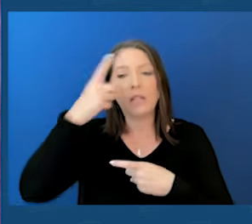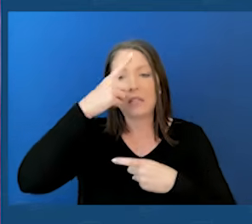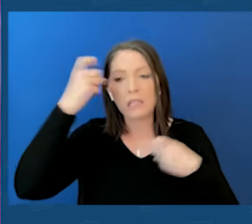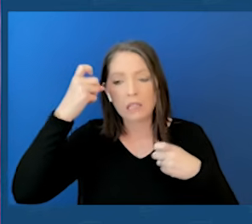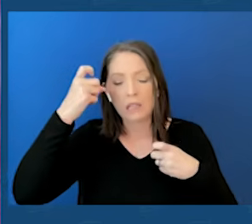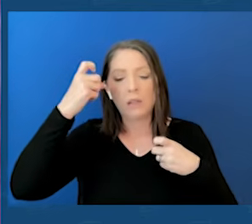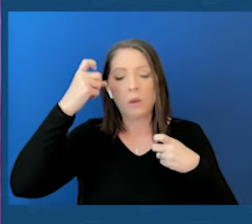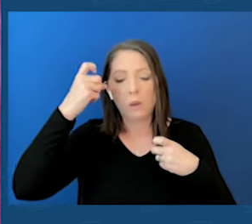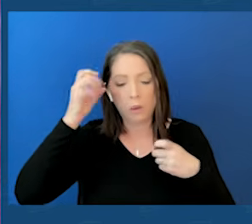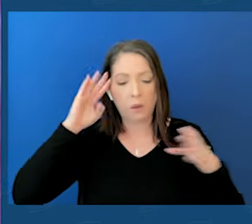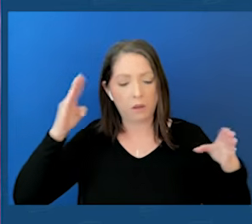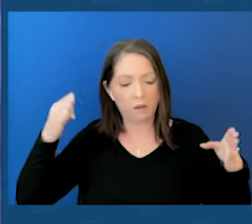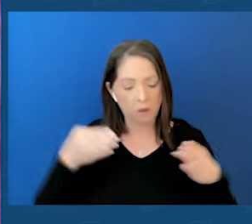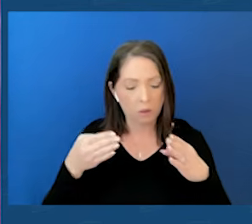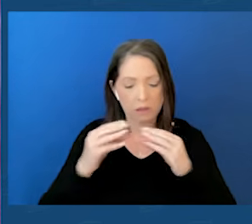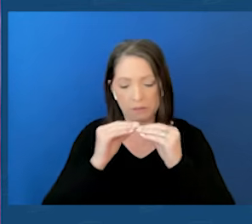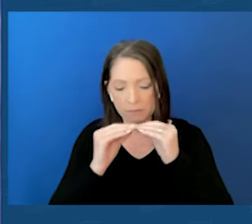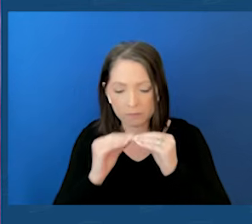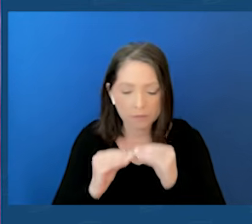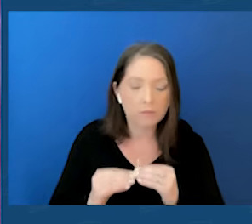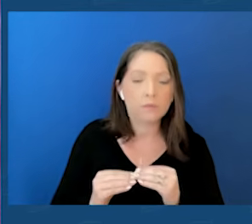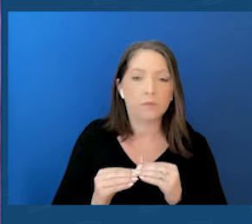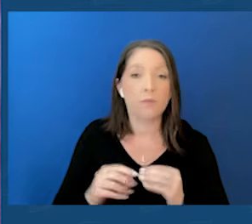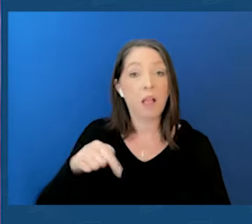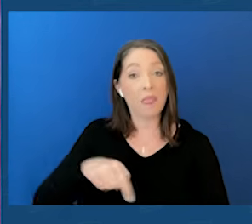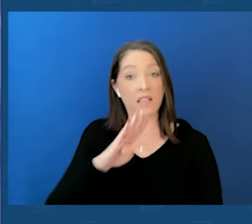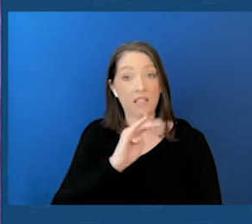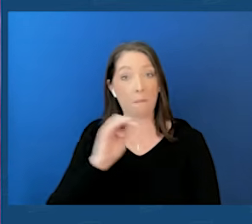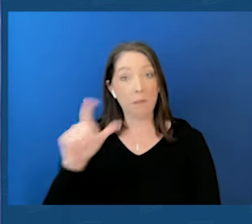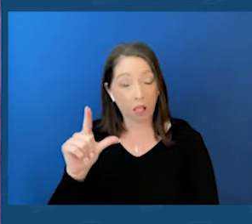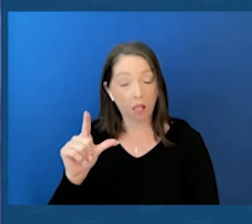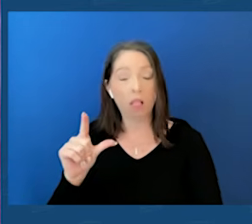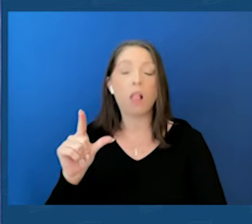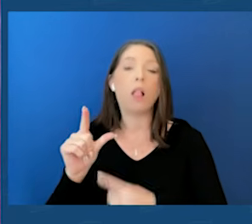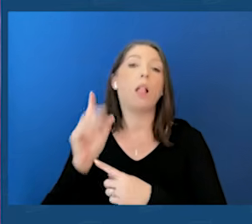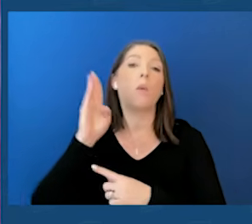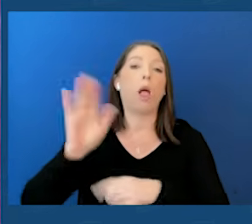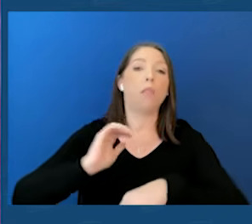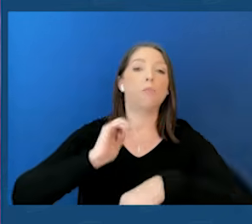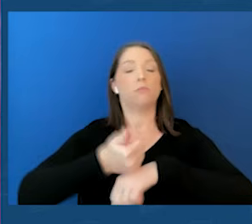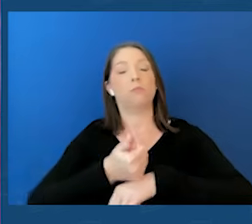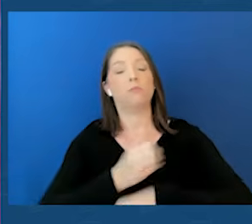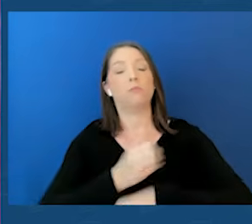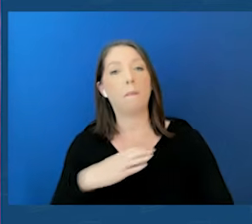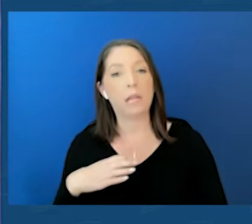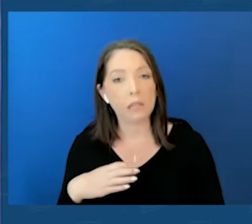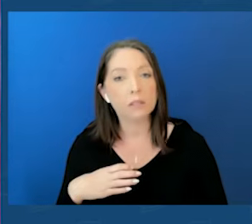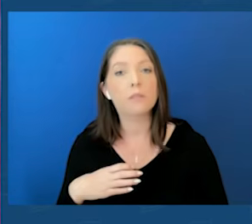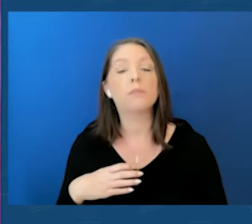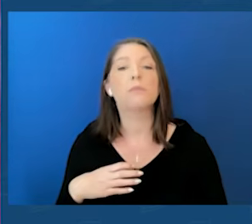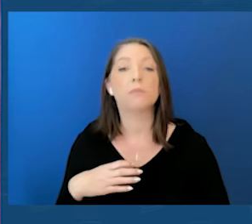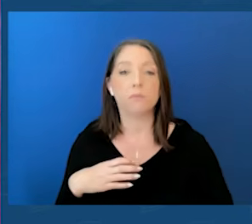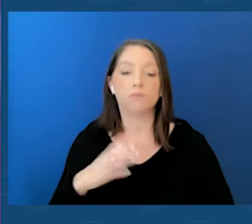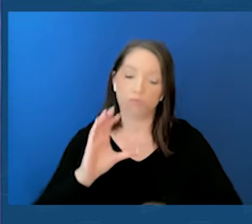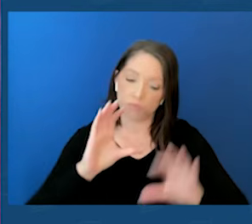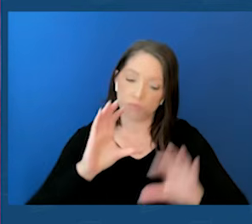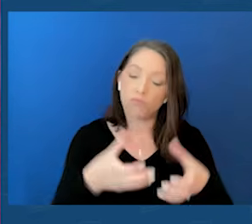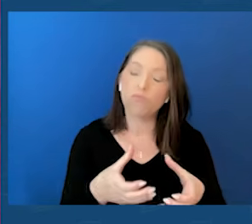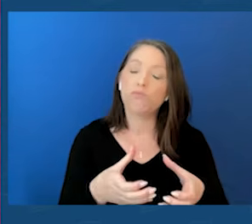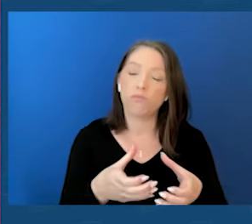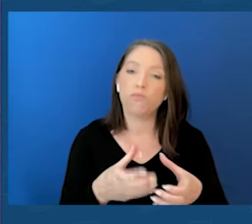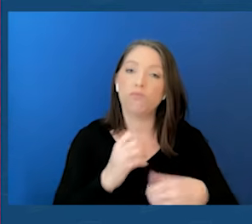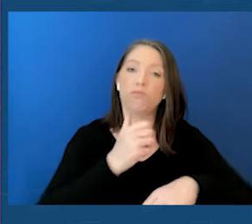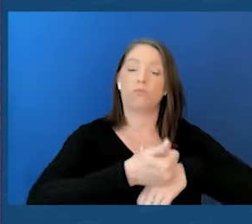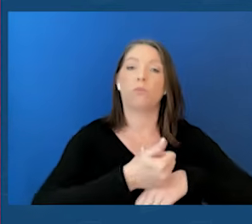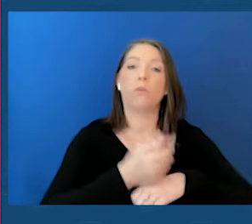And this bill will put a committee a commission together to be healing